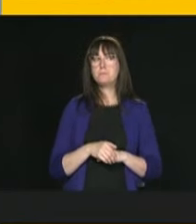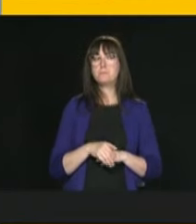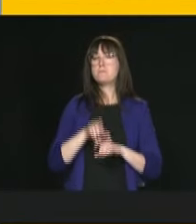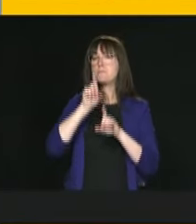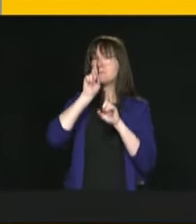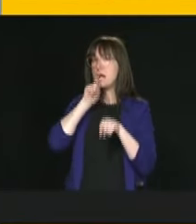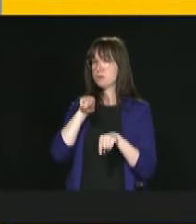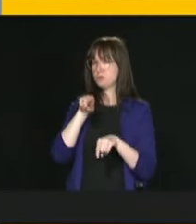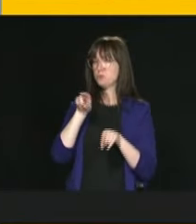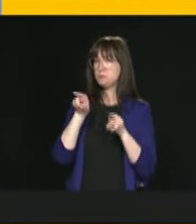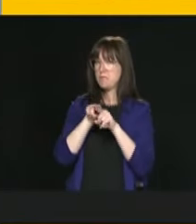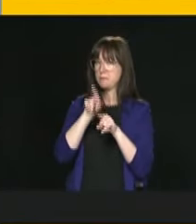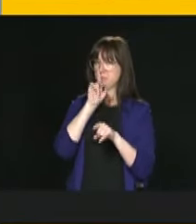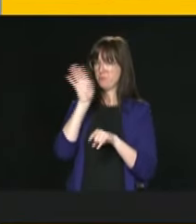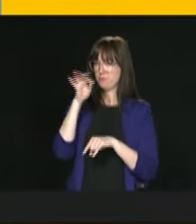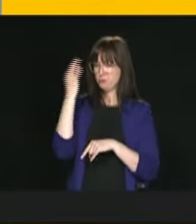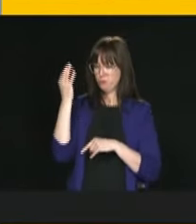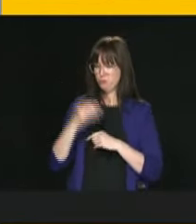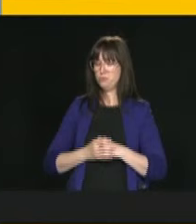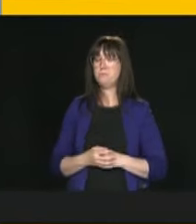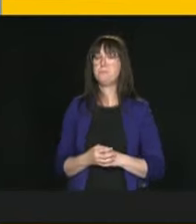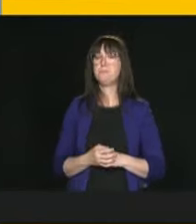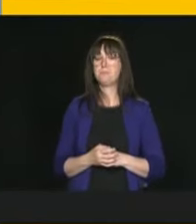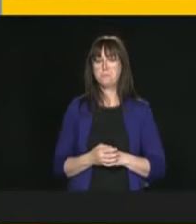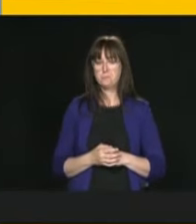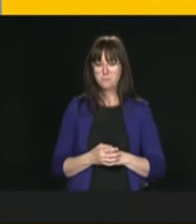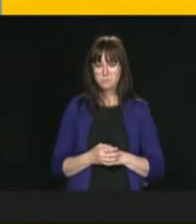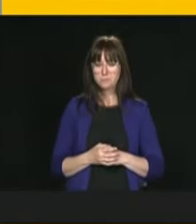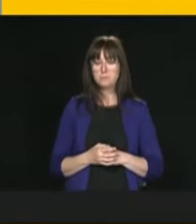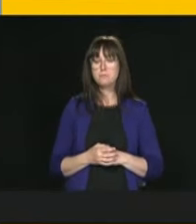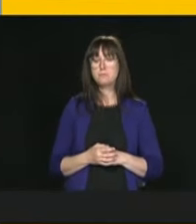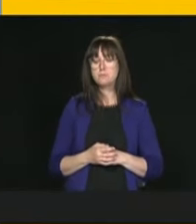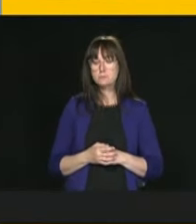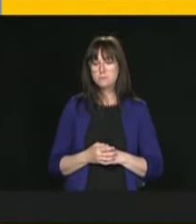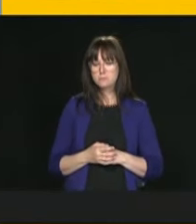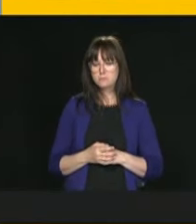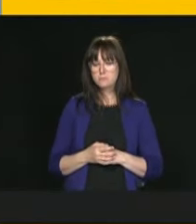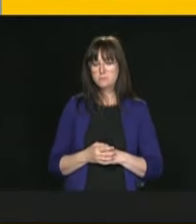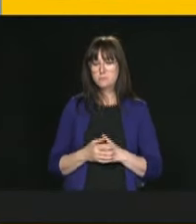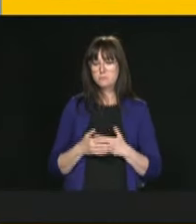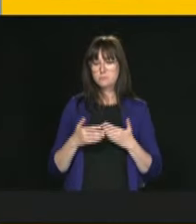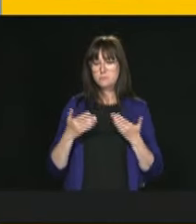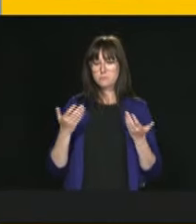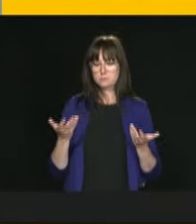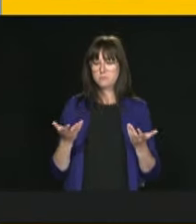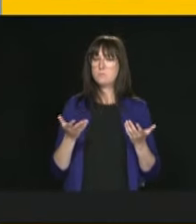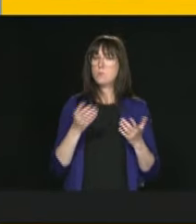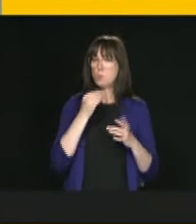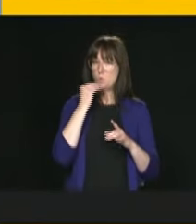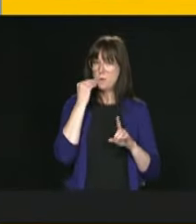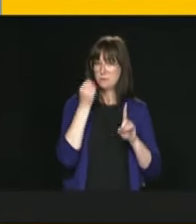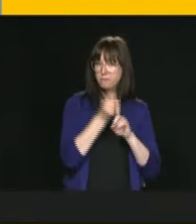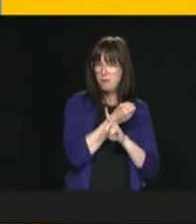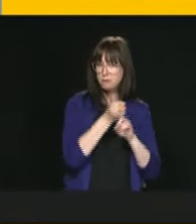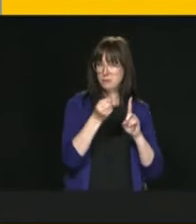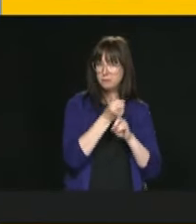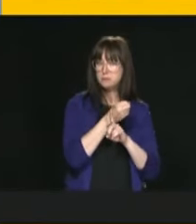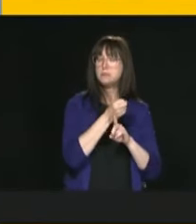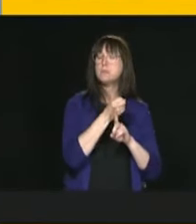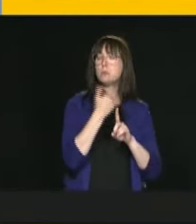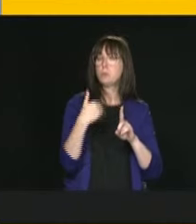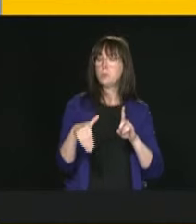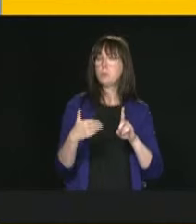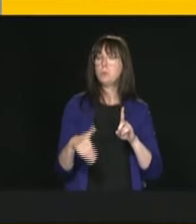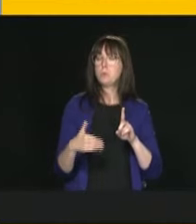Okay. Les situations de violence domestique, de violence, domestic violence